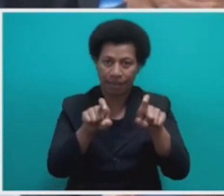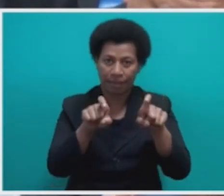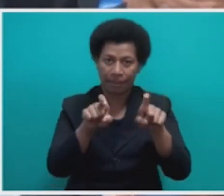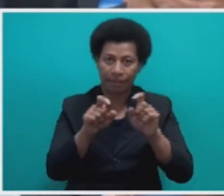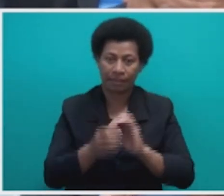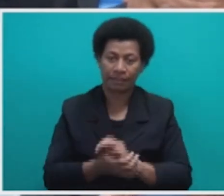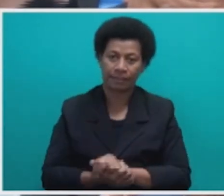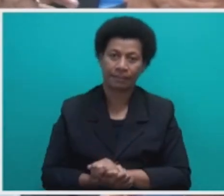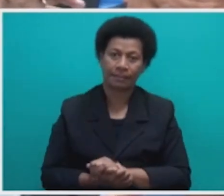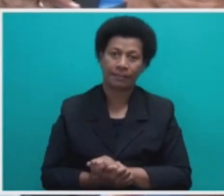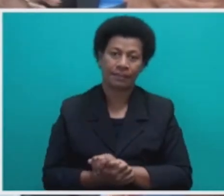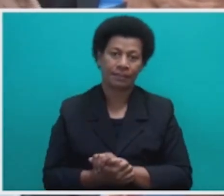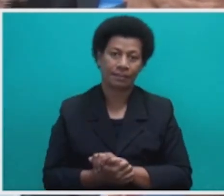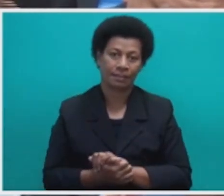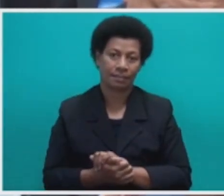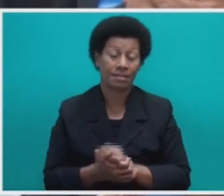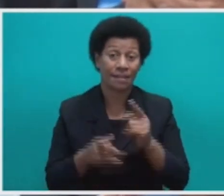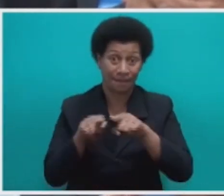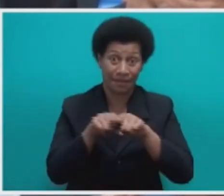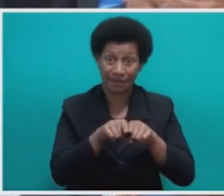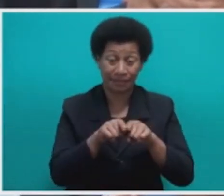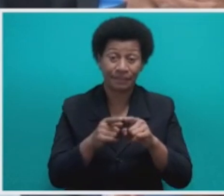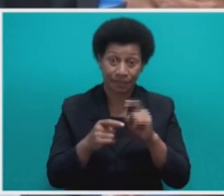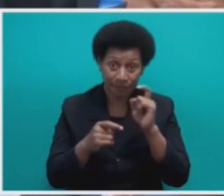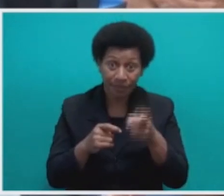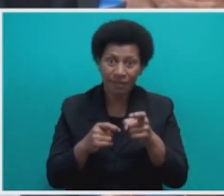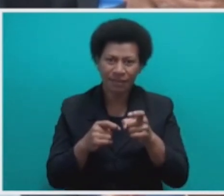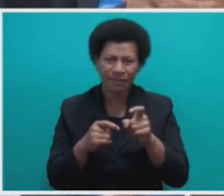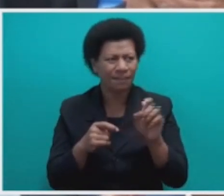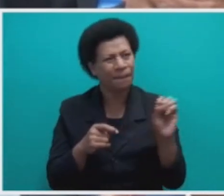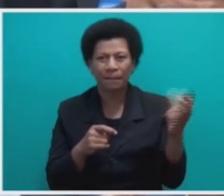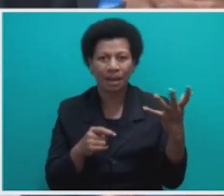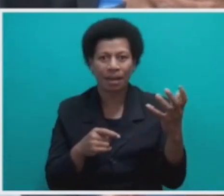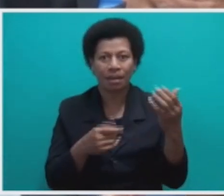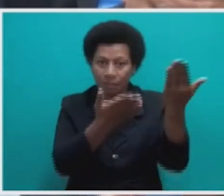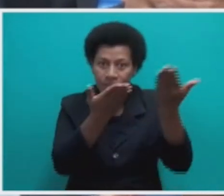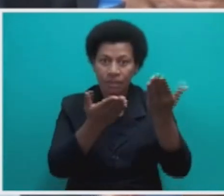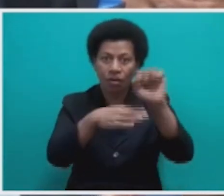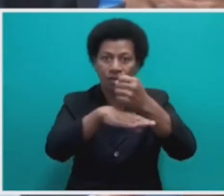So even if somebody who is importing chicken portions today,